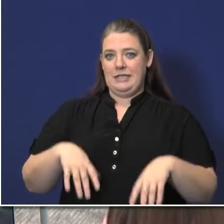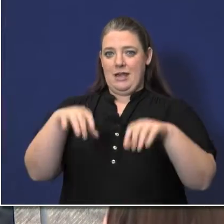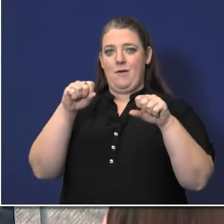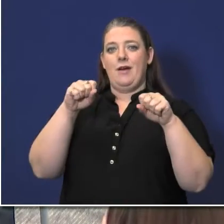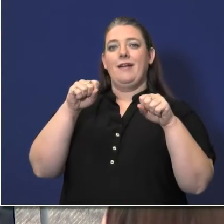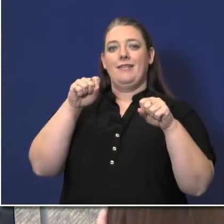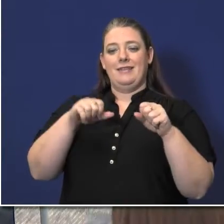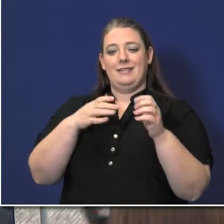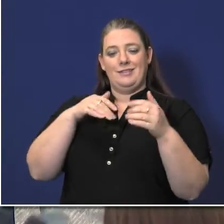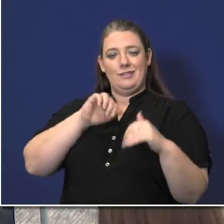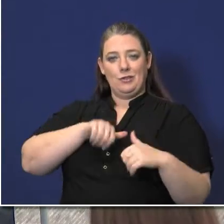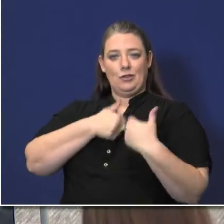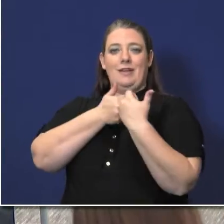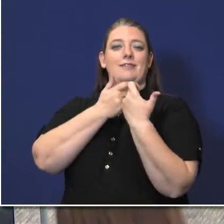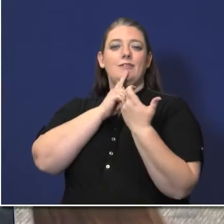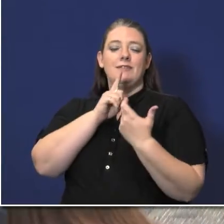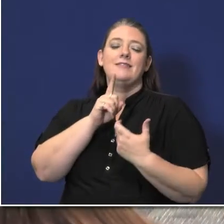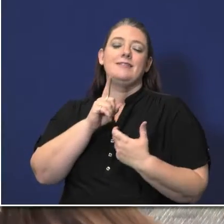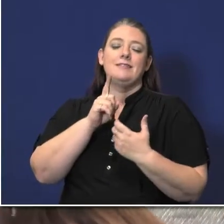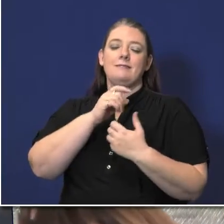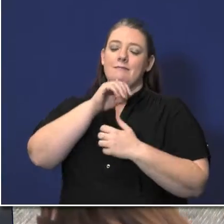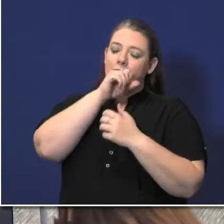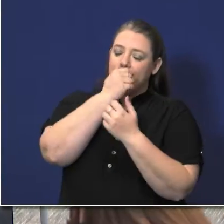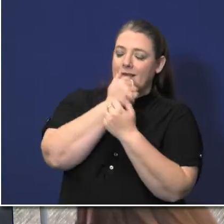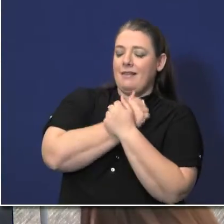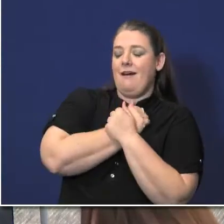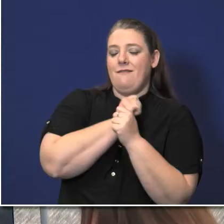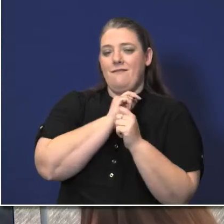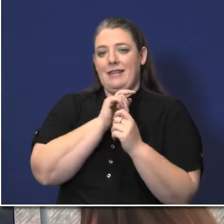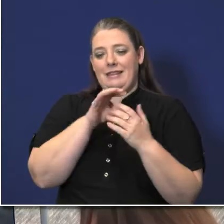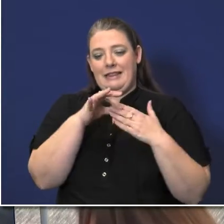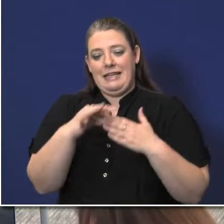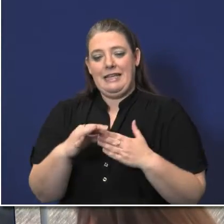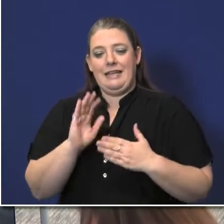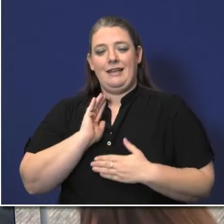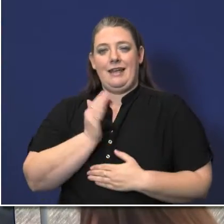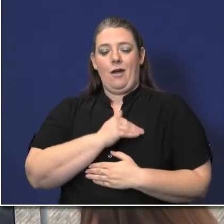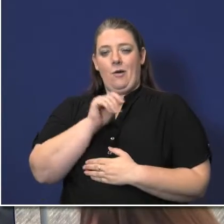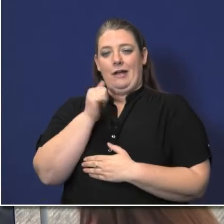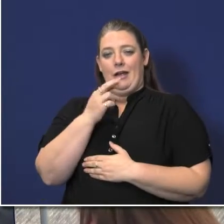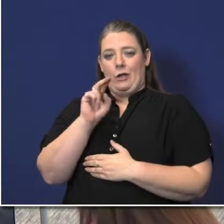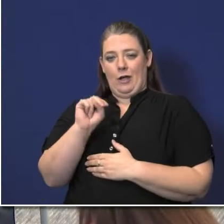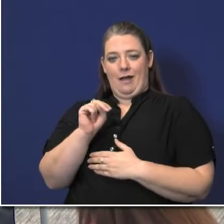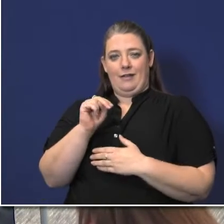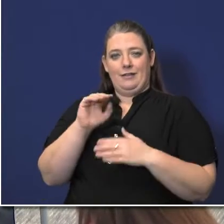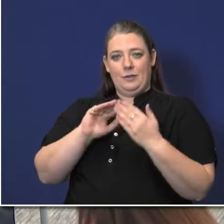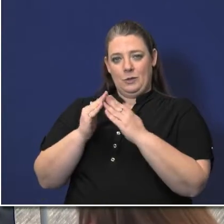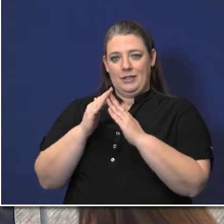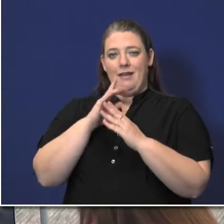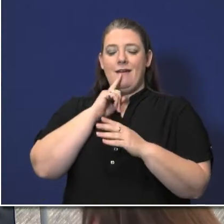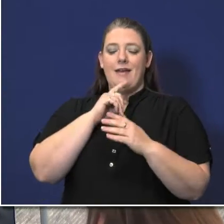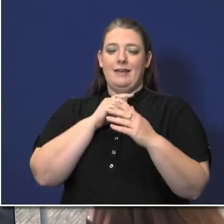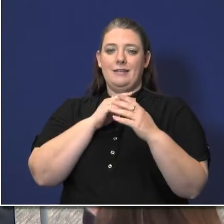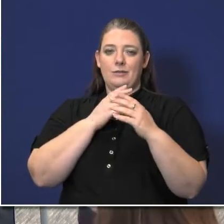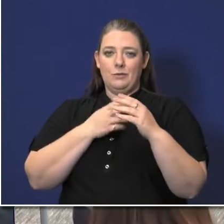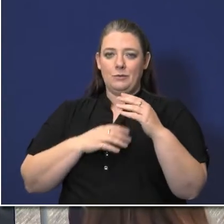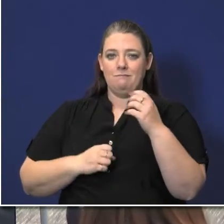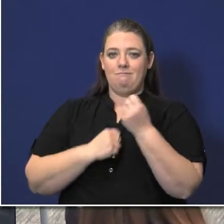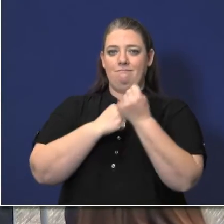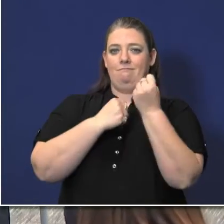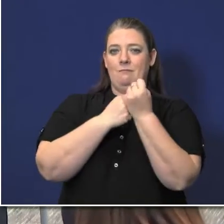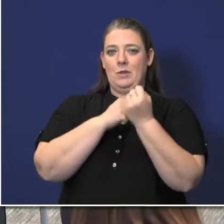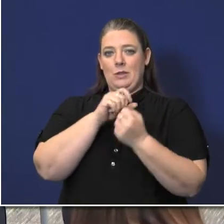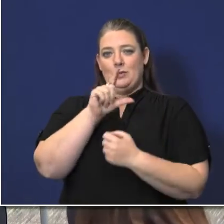this challenge and to love and lead our Aragon community and build on the 20-year